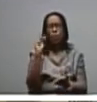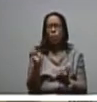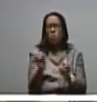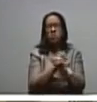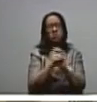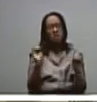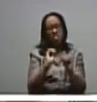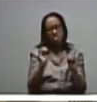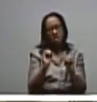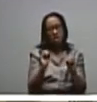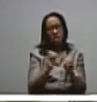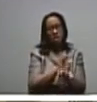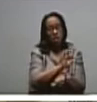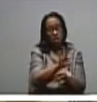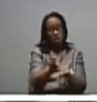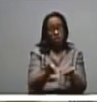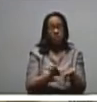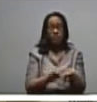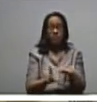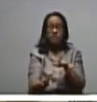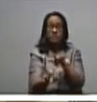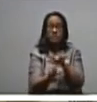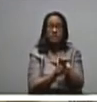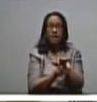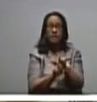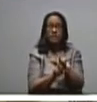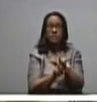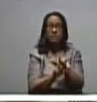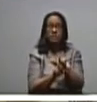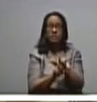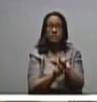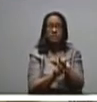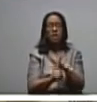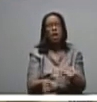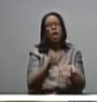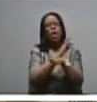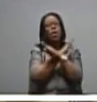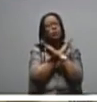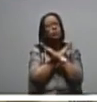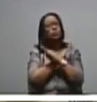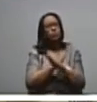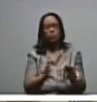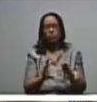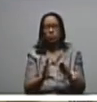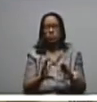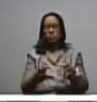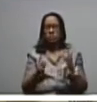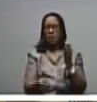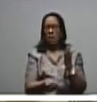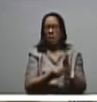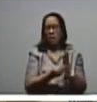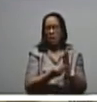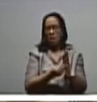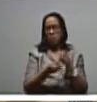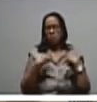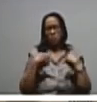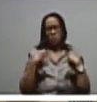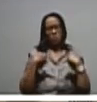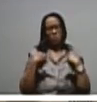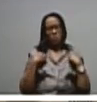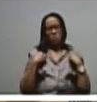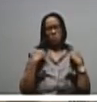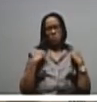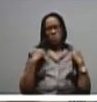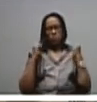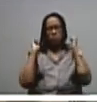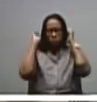wear sandals, but he added, do not take a spare tunic. And he said to them, if you